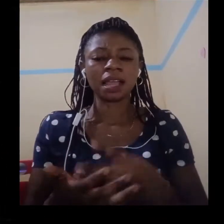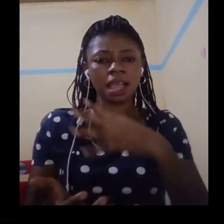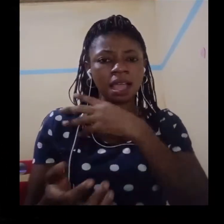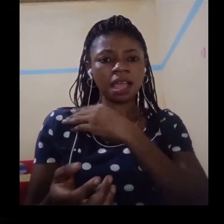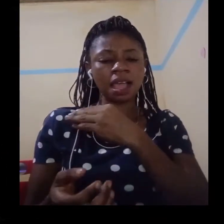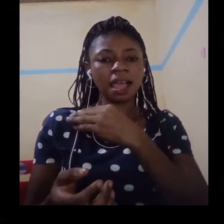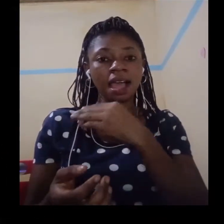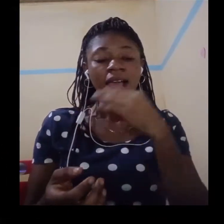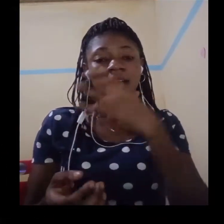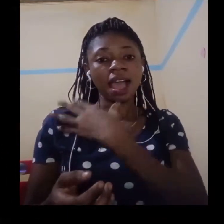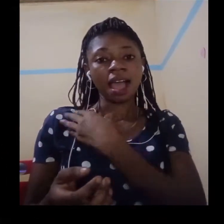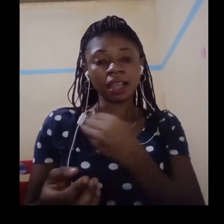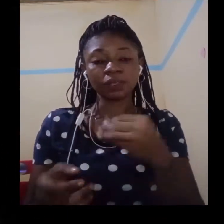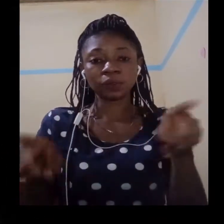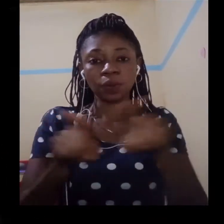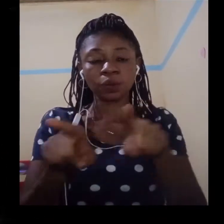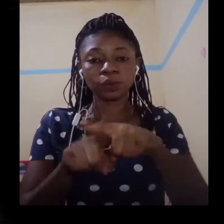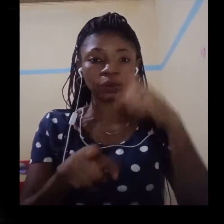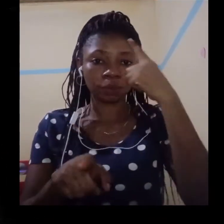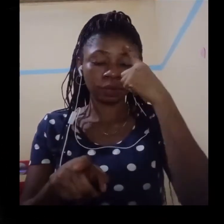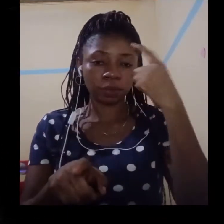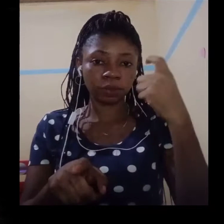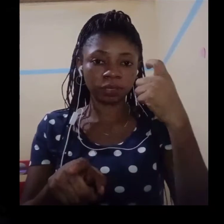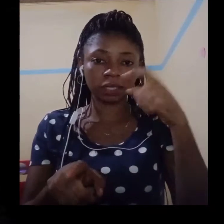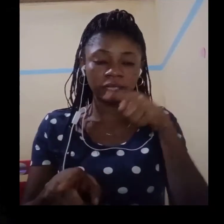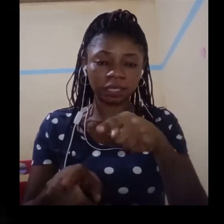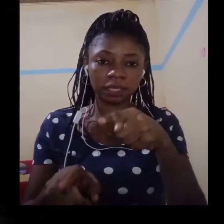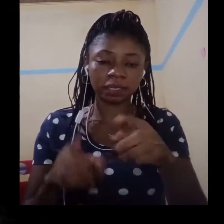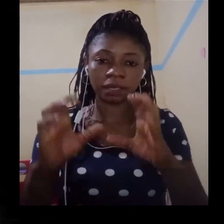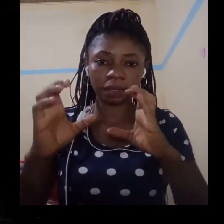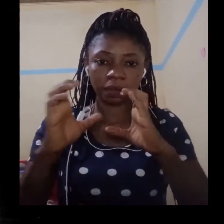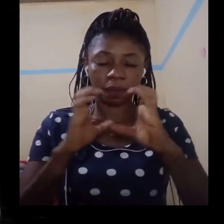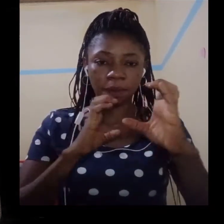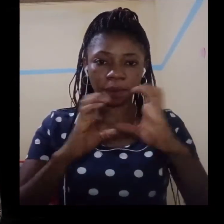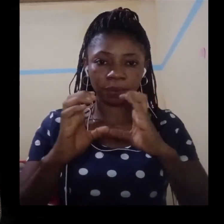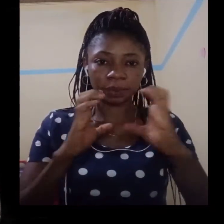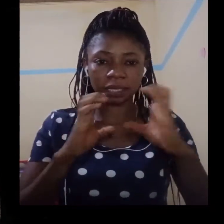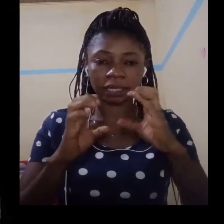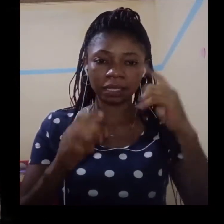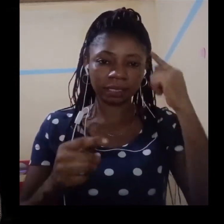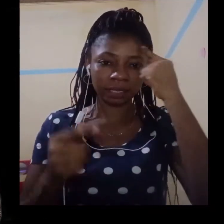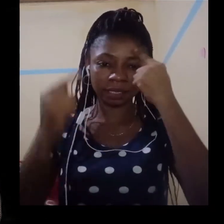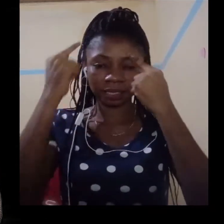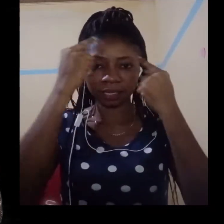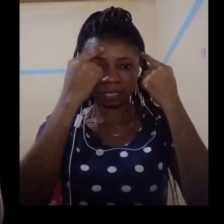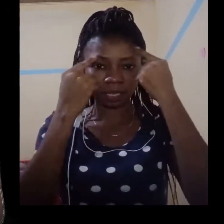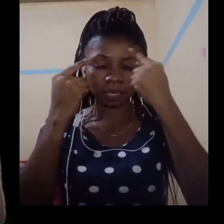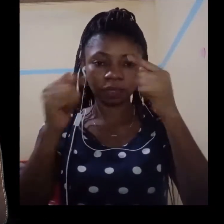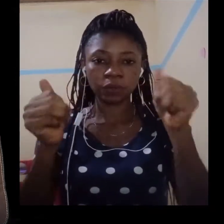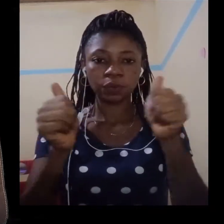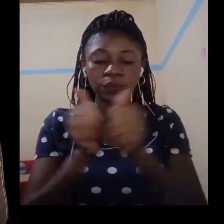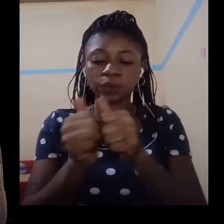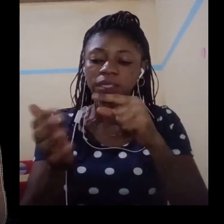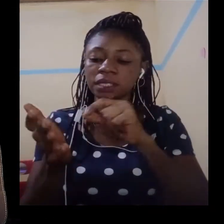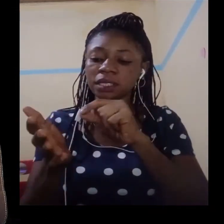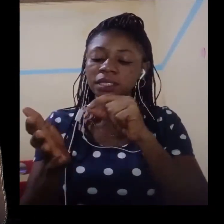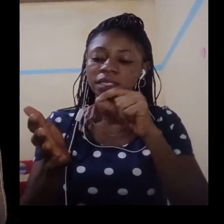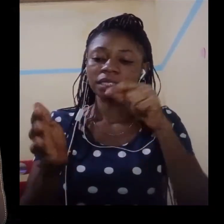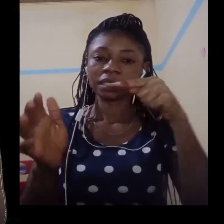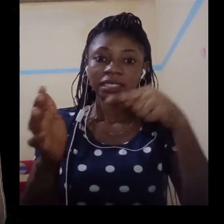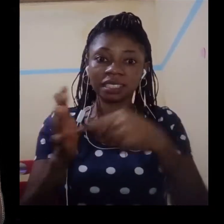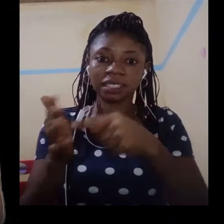facial expressions, she is being expressive. And that is what is